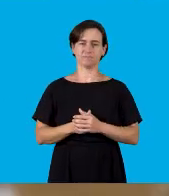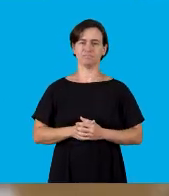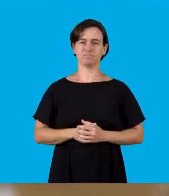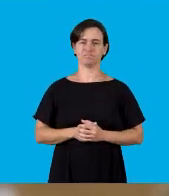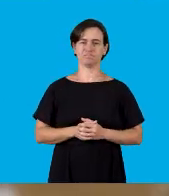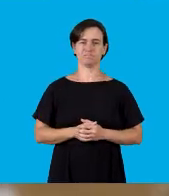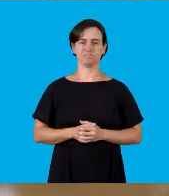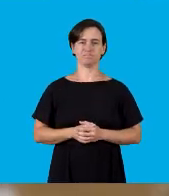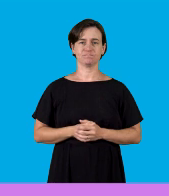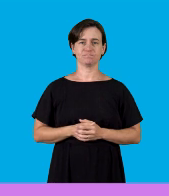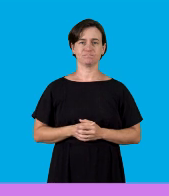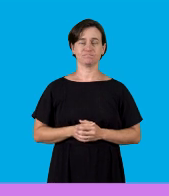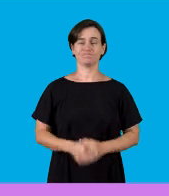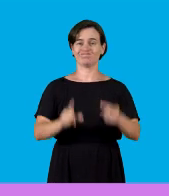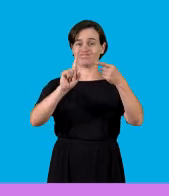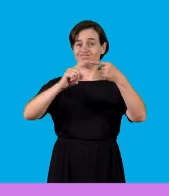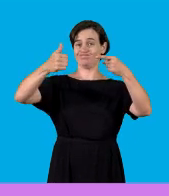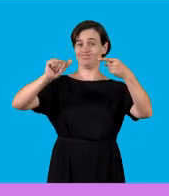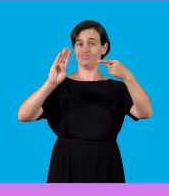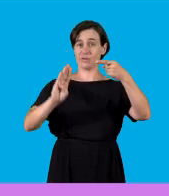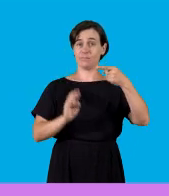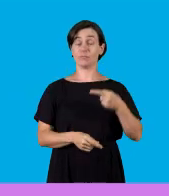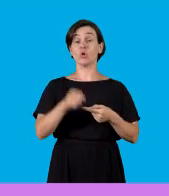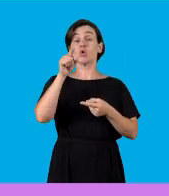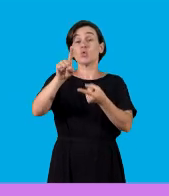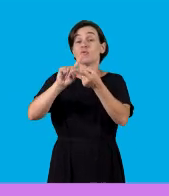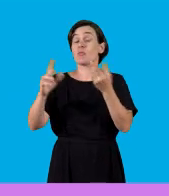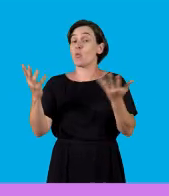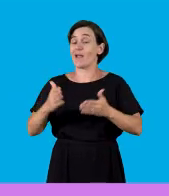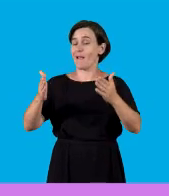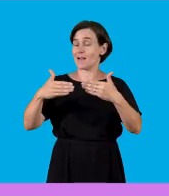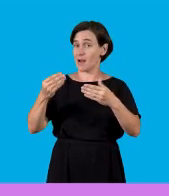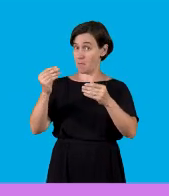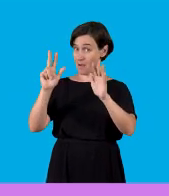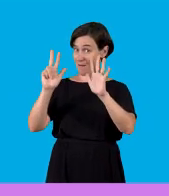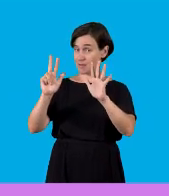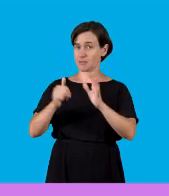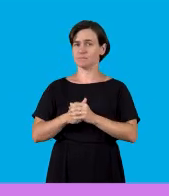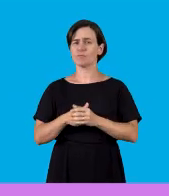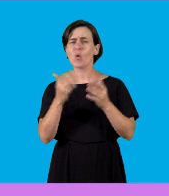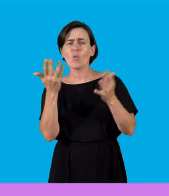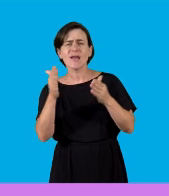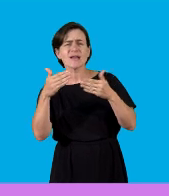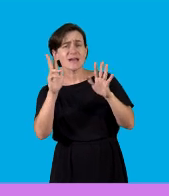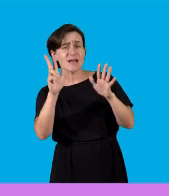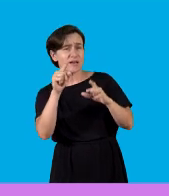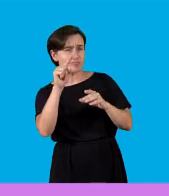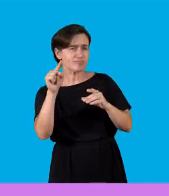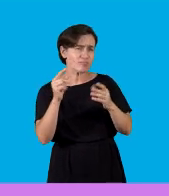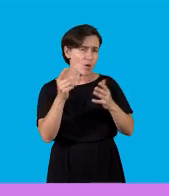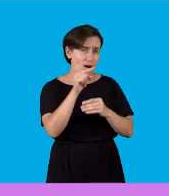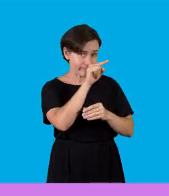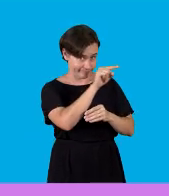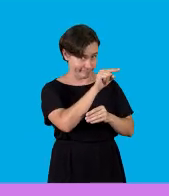an entrance. Okay, then B says you are from gate 8. You are from gate 8. Where is gate 8? We